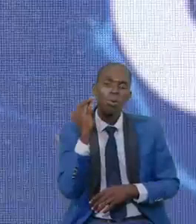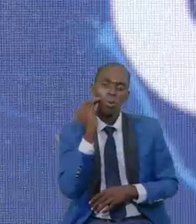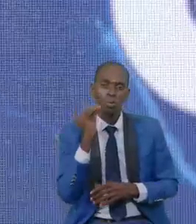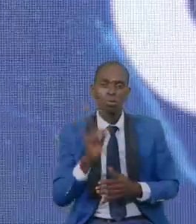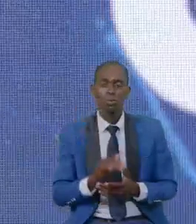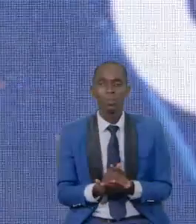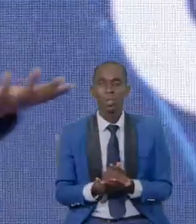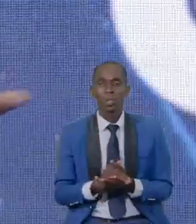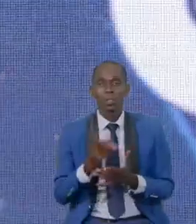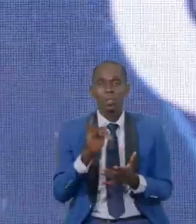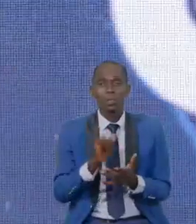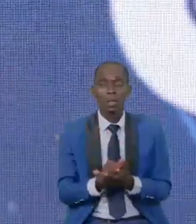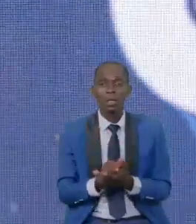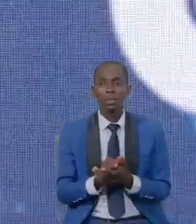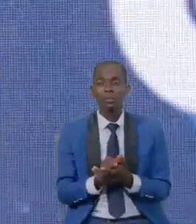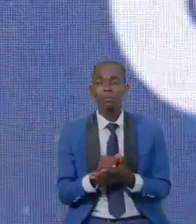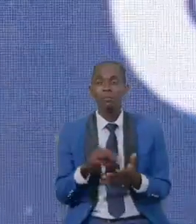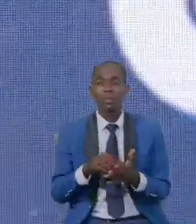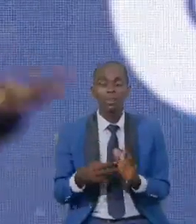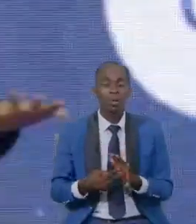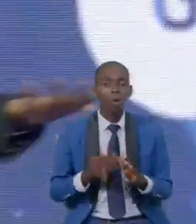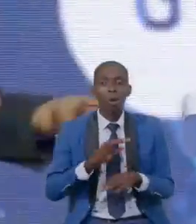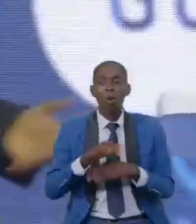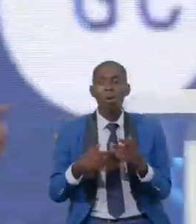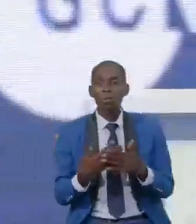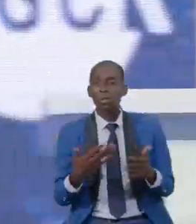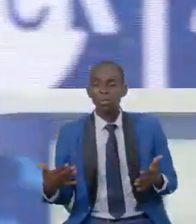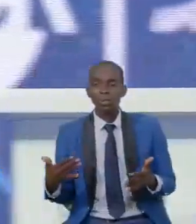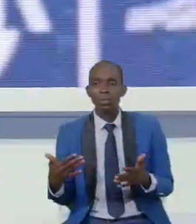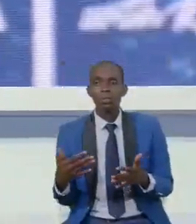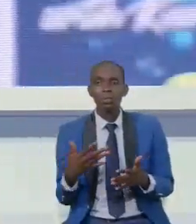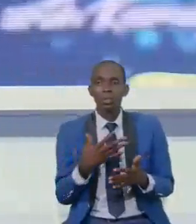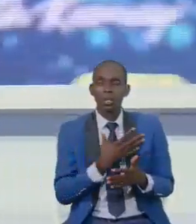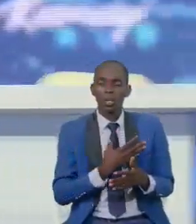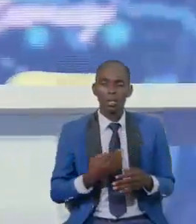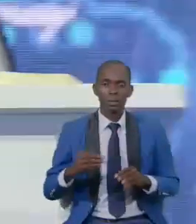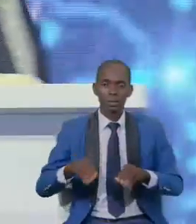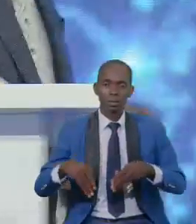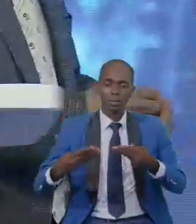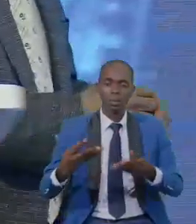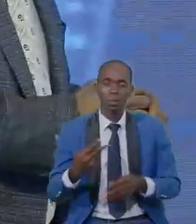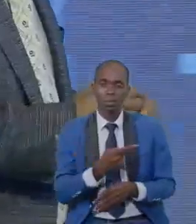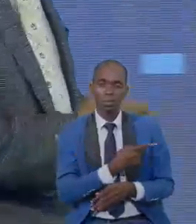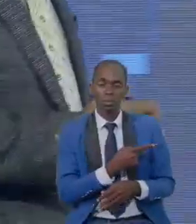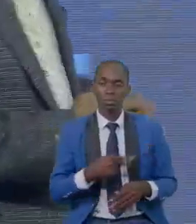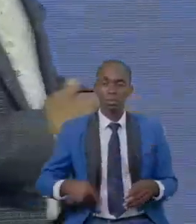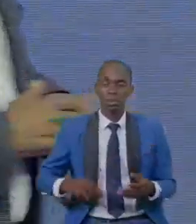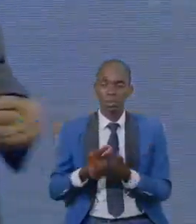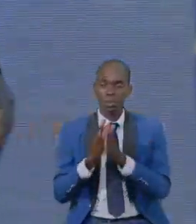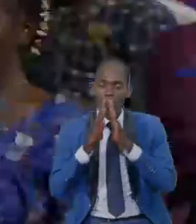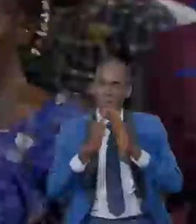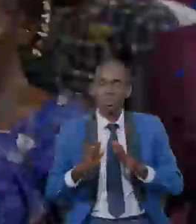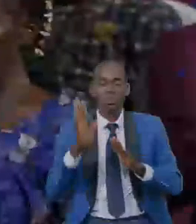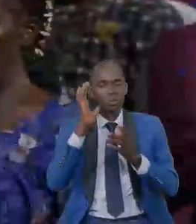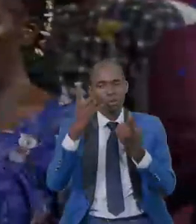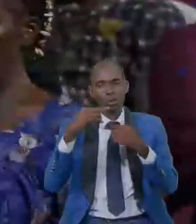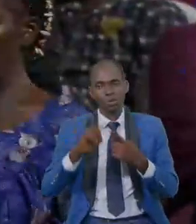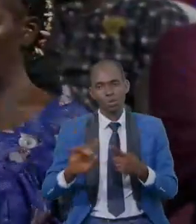That peace and all the things, the provision of the Prince of Peace will come to your heart today.